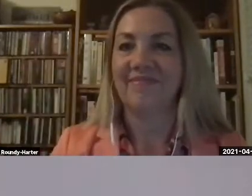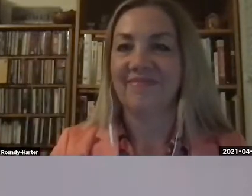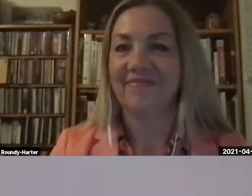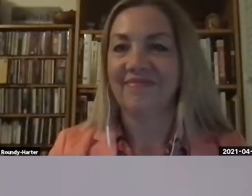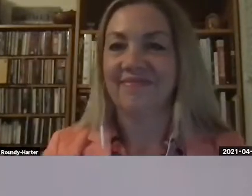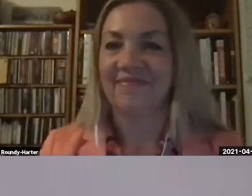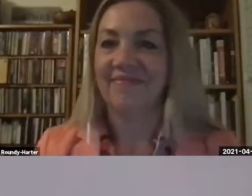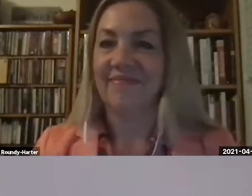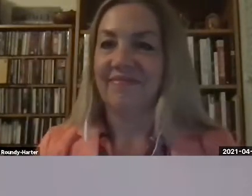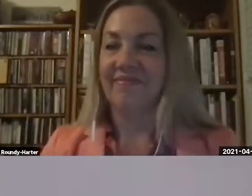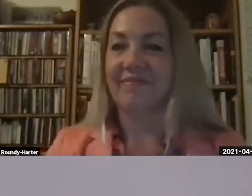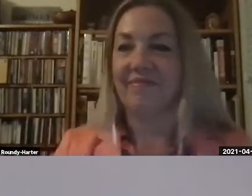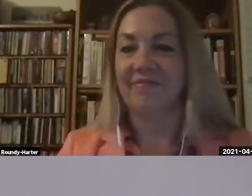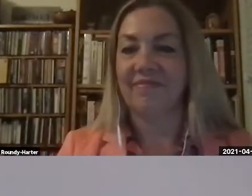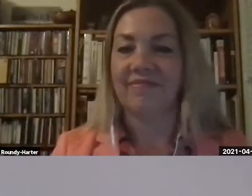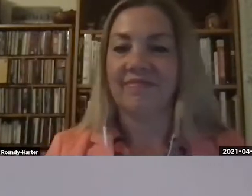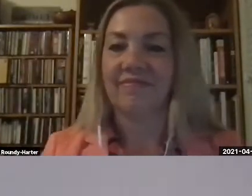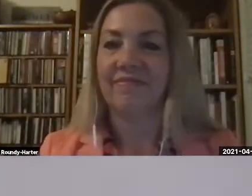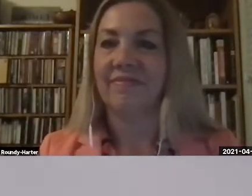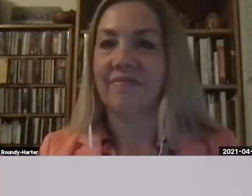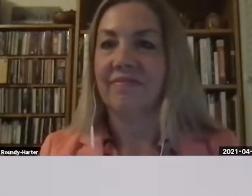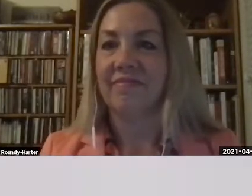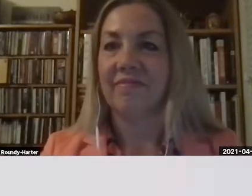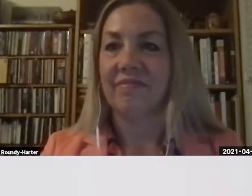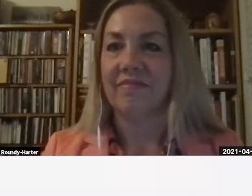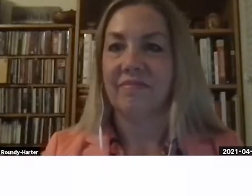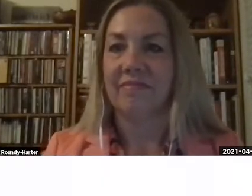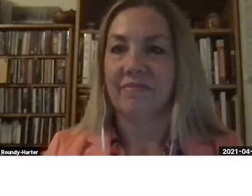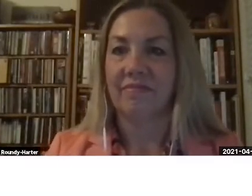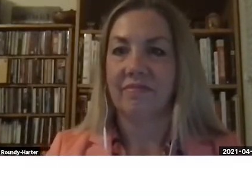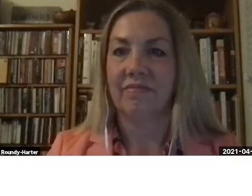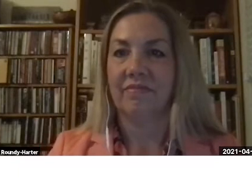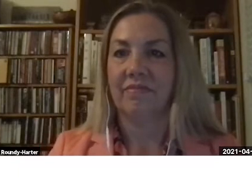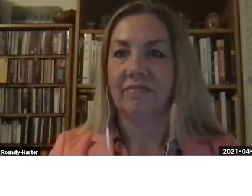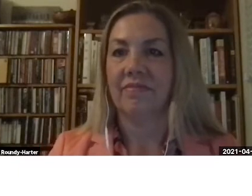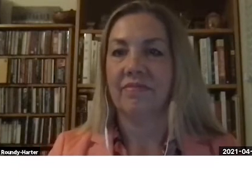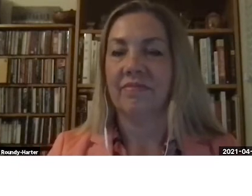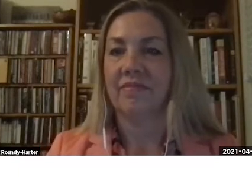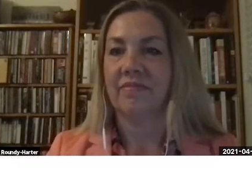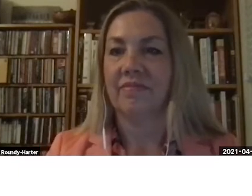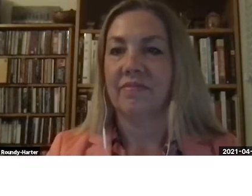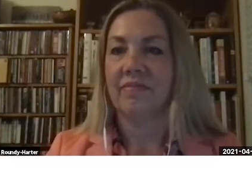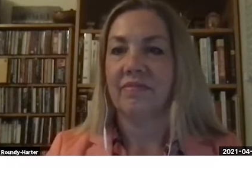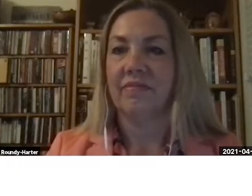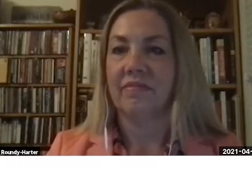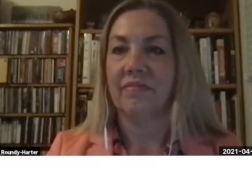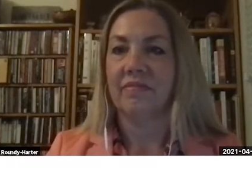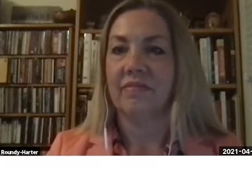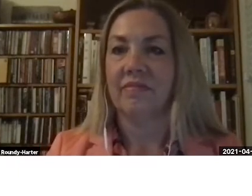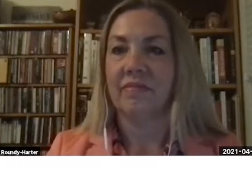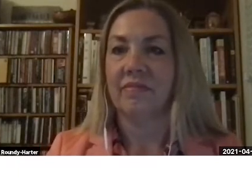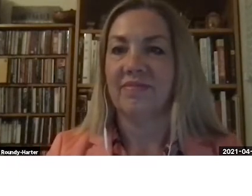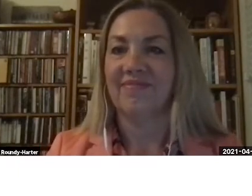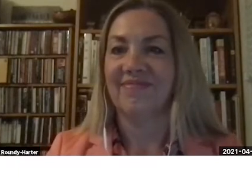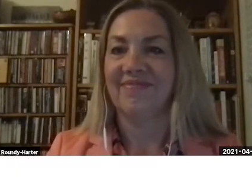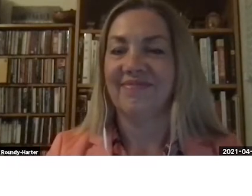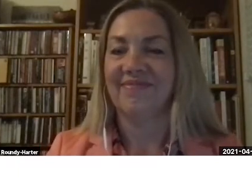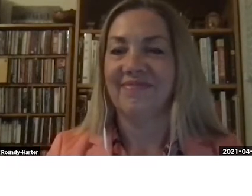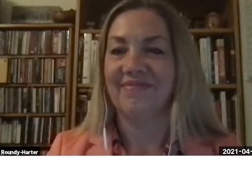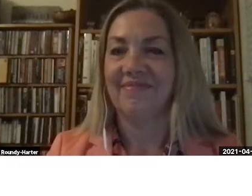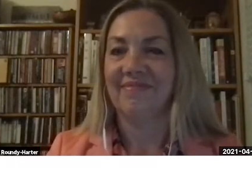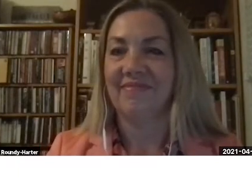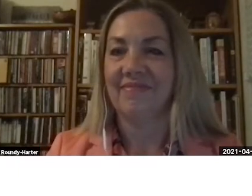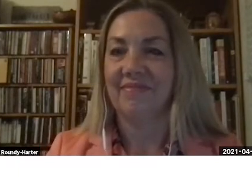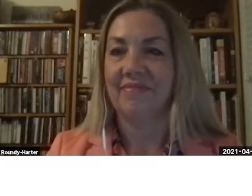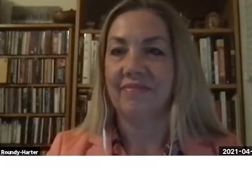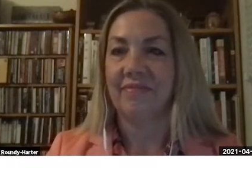Harder. Good evening, President Ford, esteemed board members, Superintendent Dr. Maldonado,